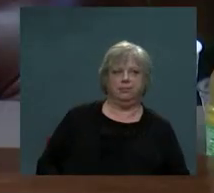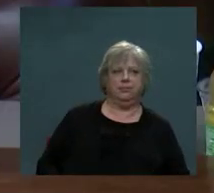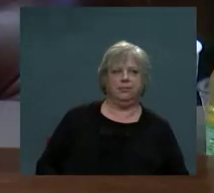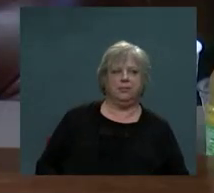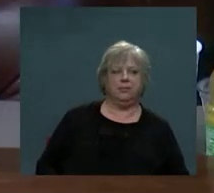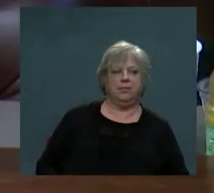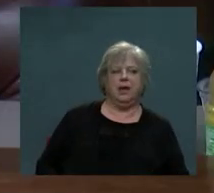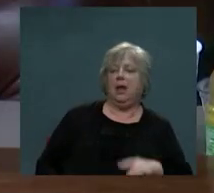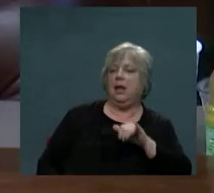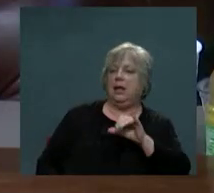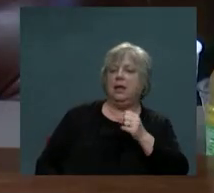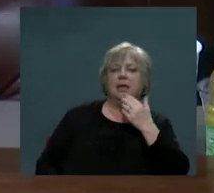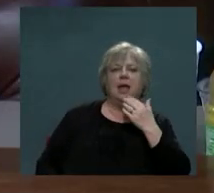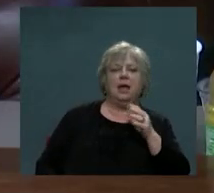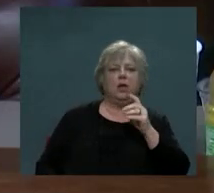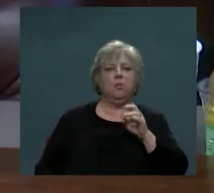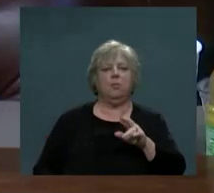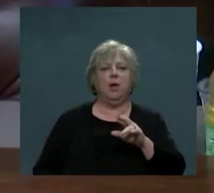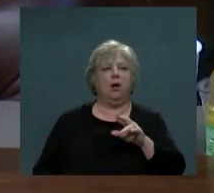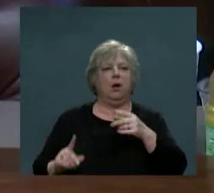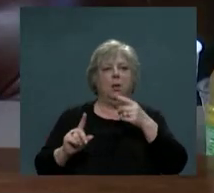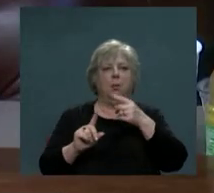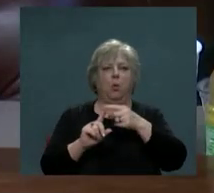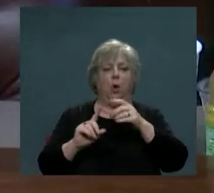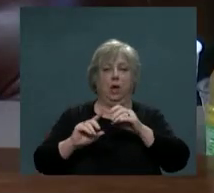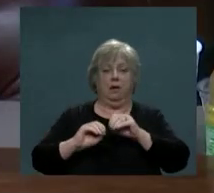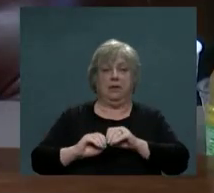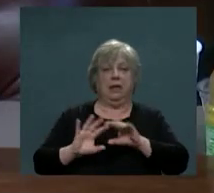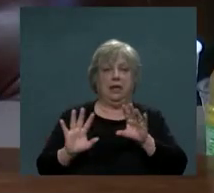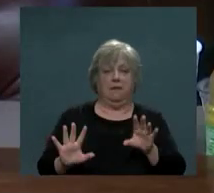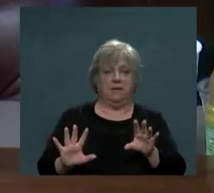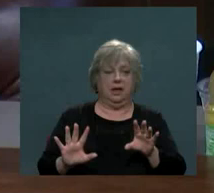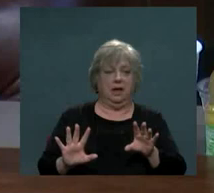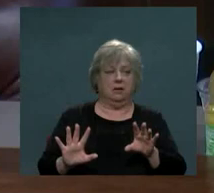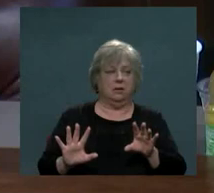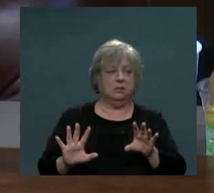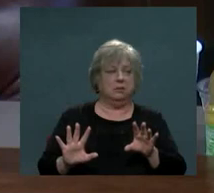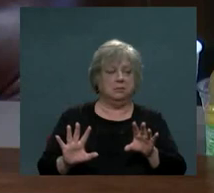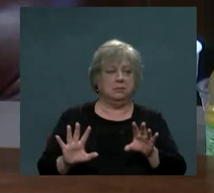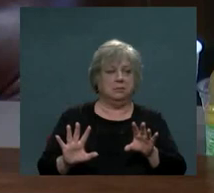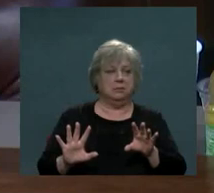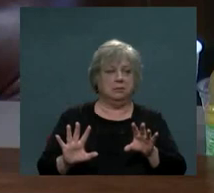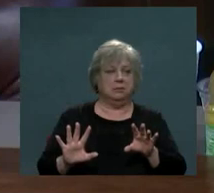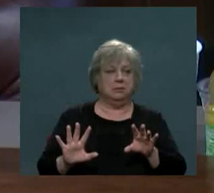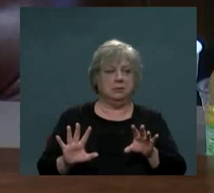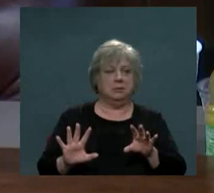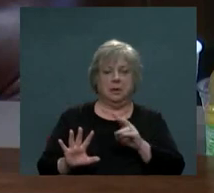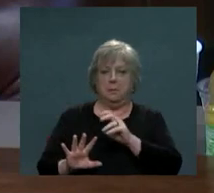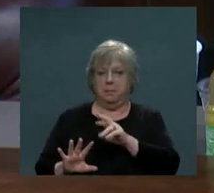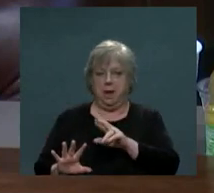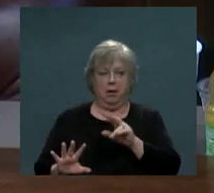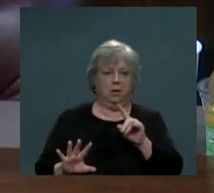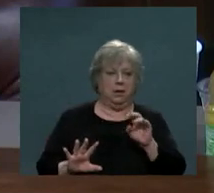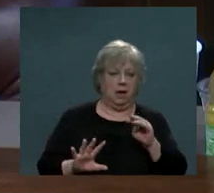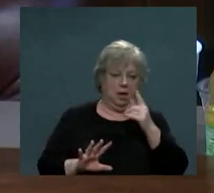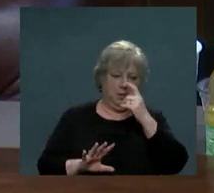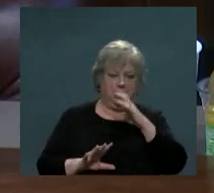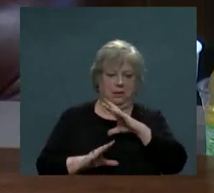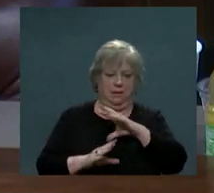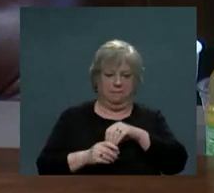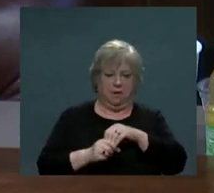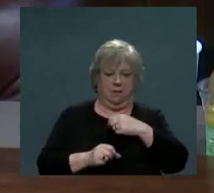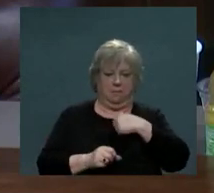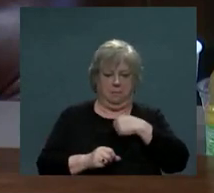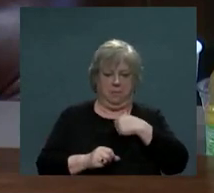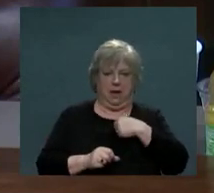And yes, thank you, Mayor. I just point of clarification, Mayor Tom, since this involved me and it's a